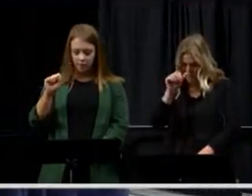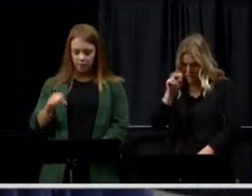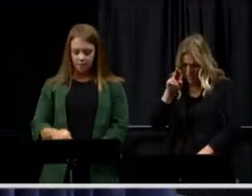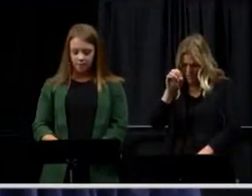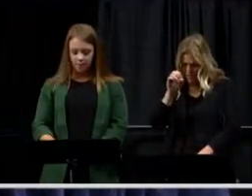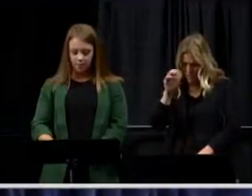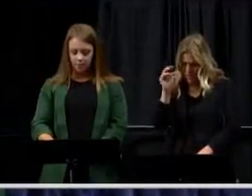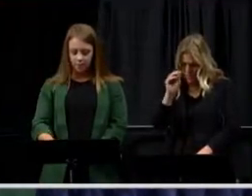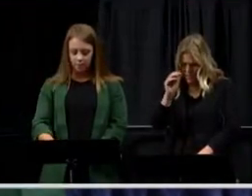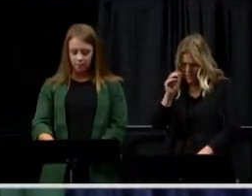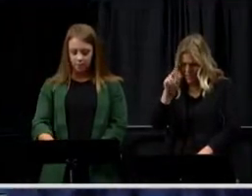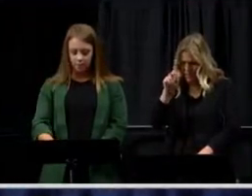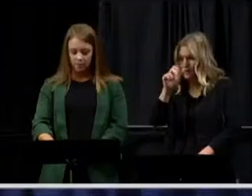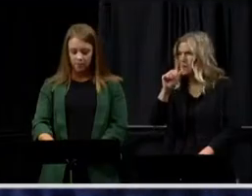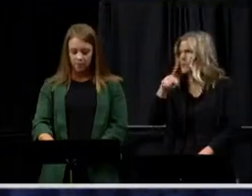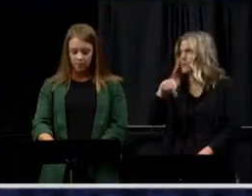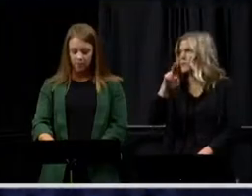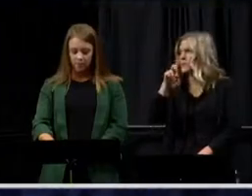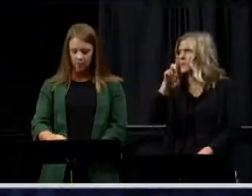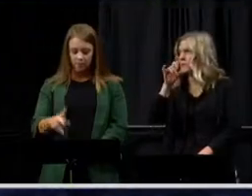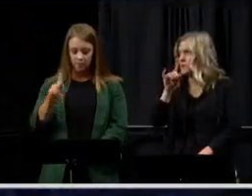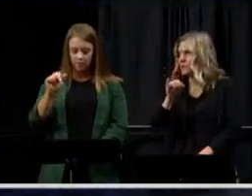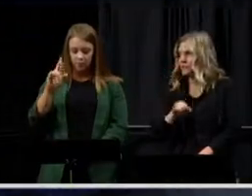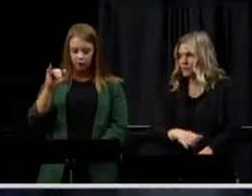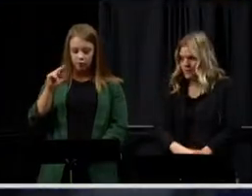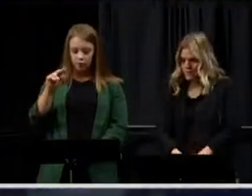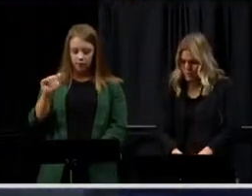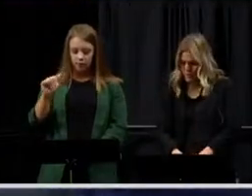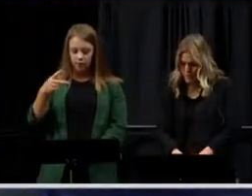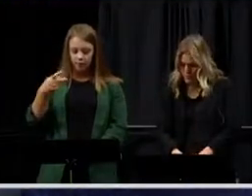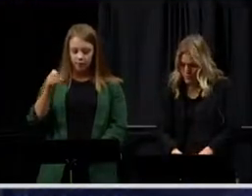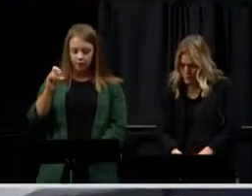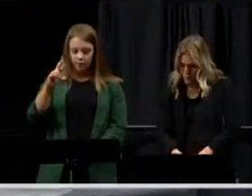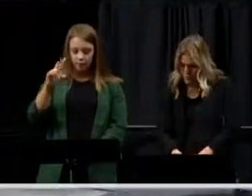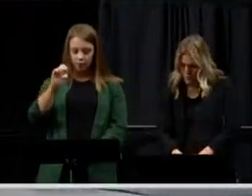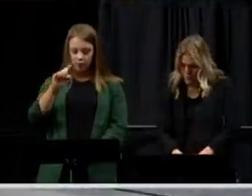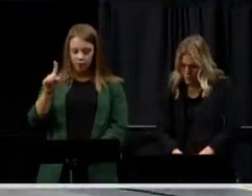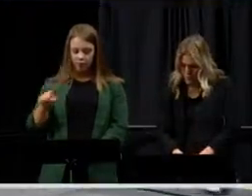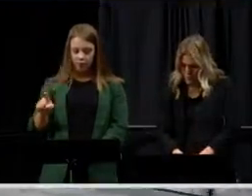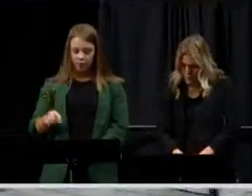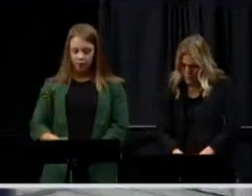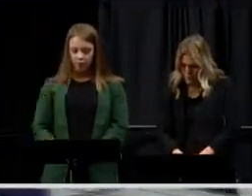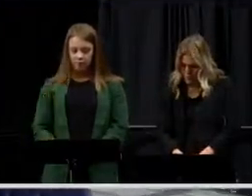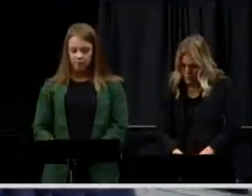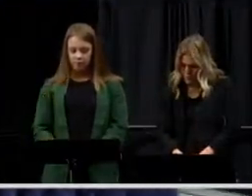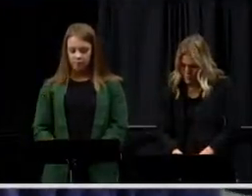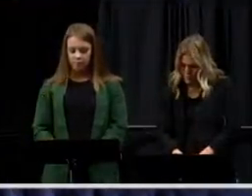Matthew Caputi. Karina Nohami Hernandez Perez.